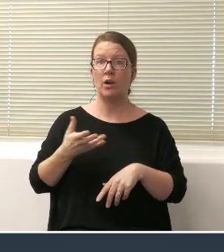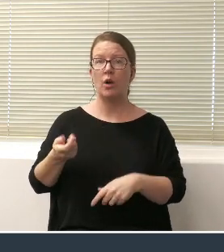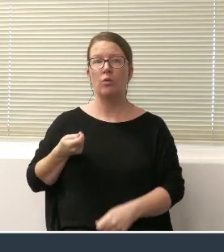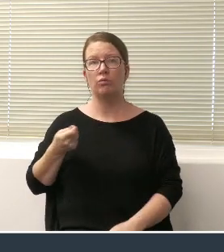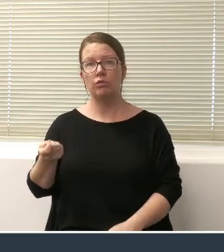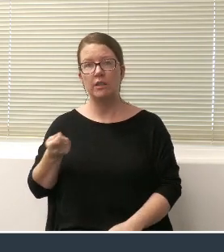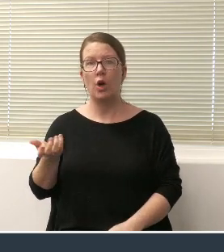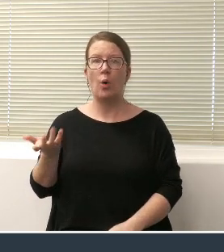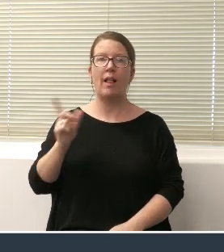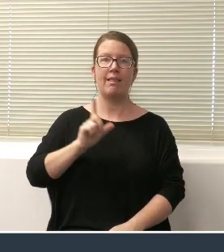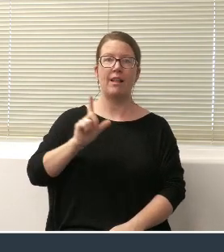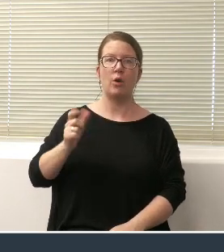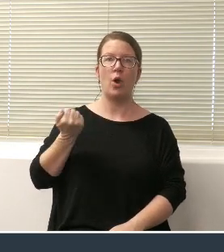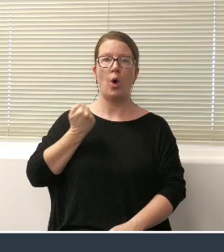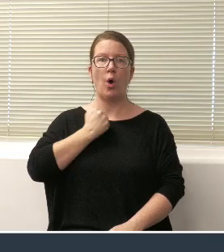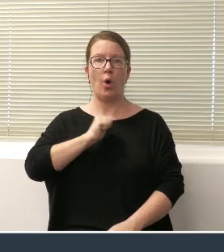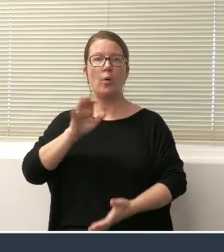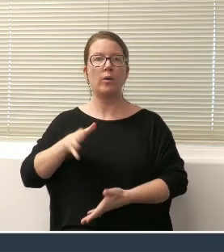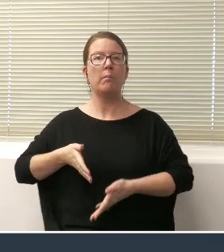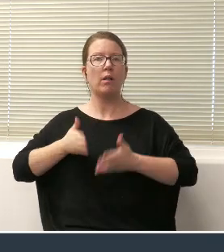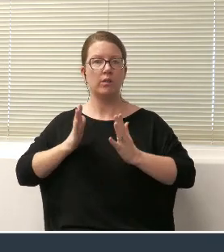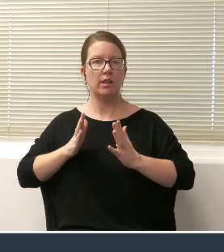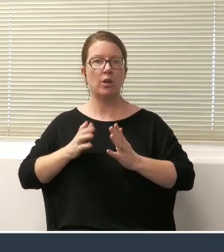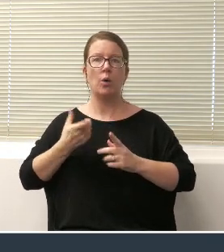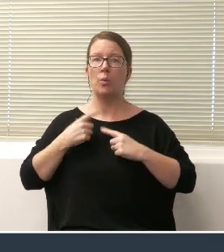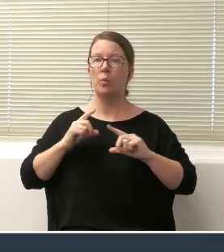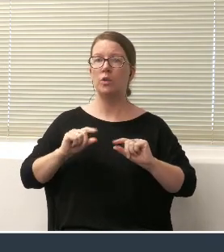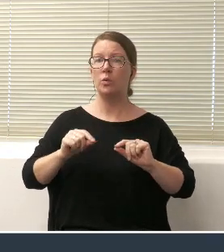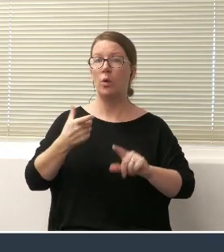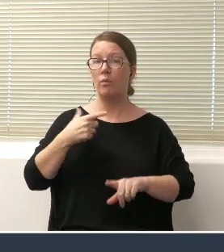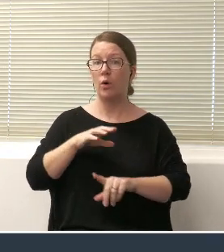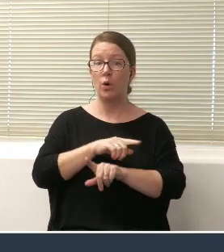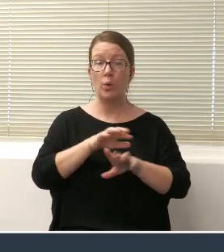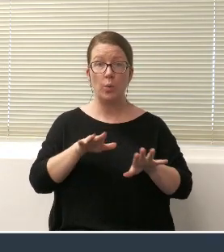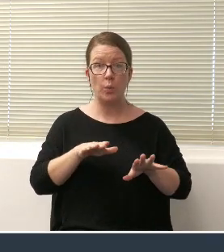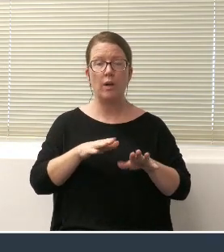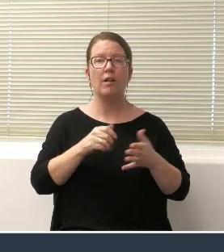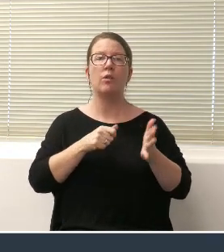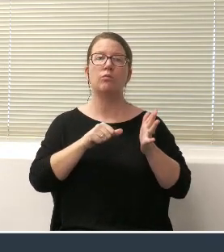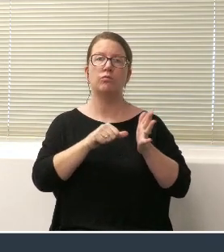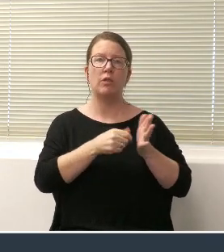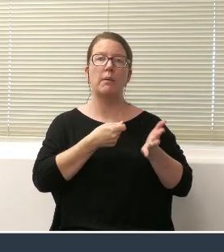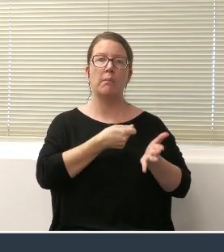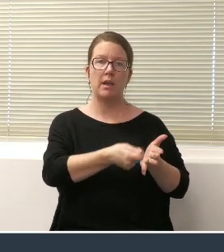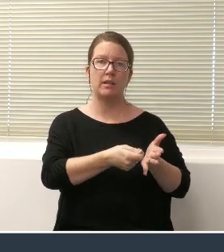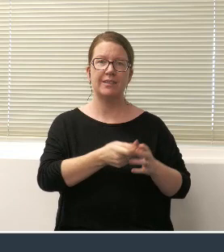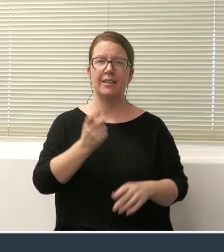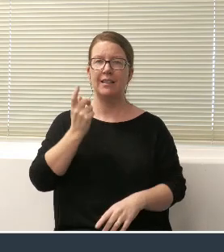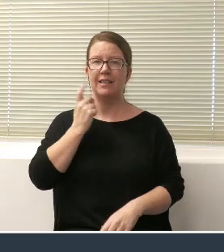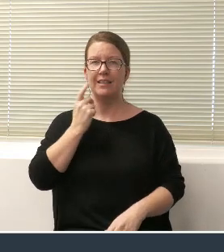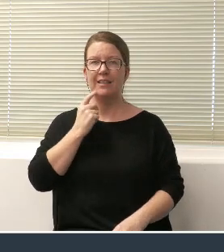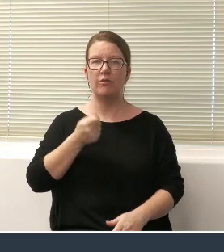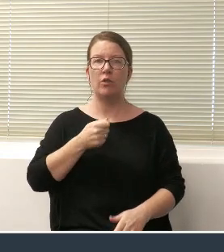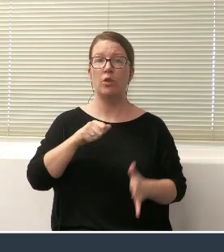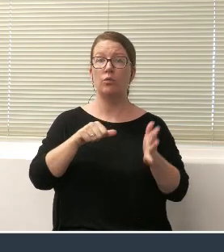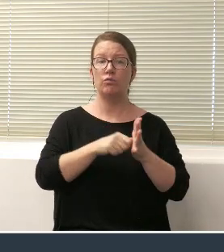do we want to be a landlord of our own accommodation? And we do that on behalf of our ratepayers. And I think it's really easy for our ratepayers to